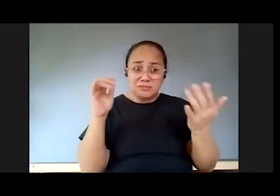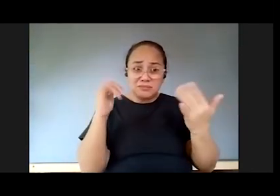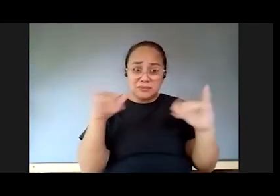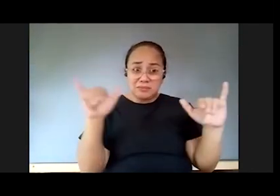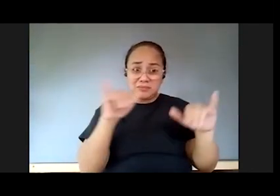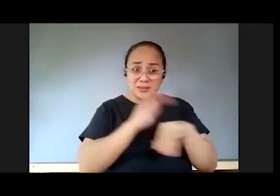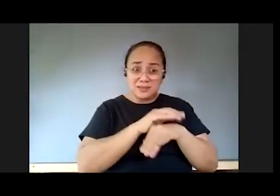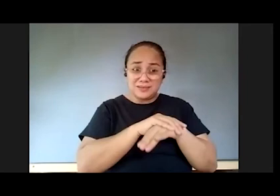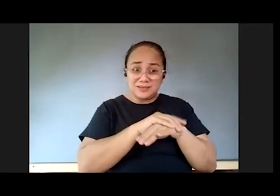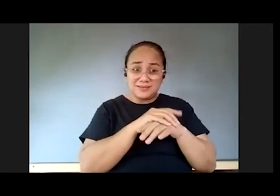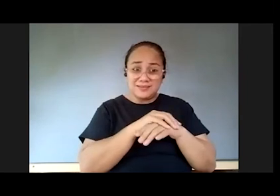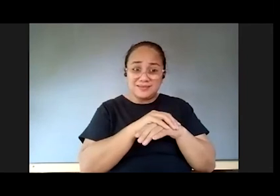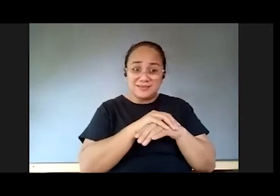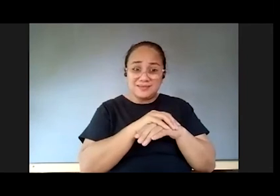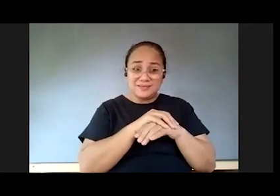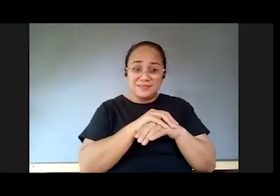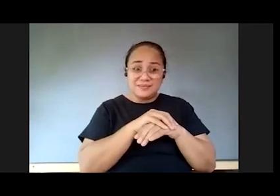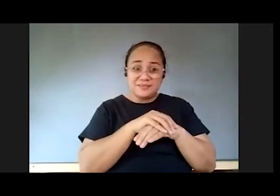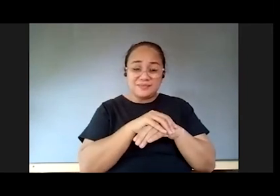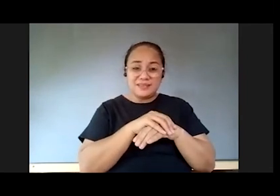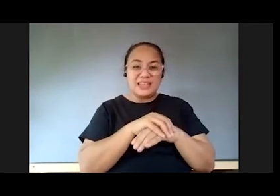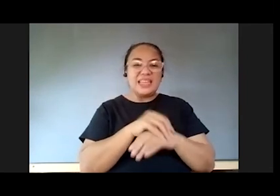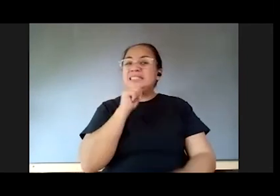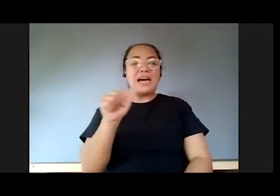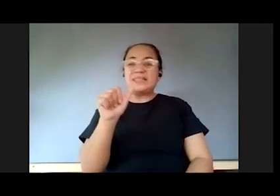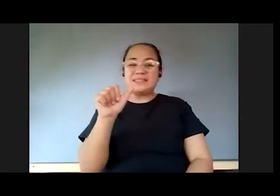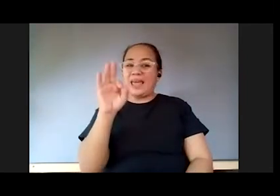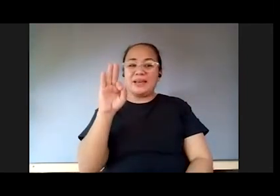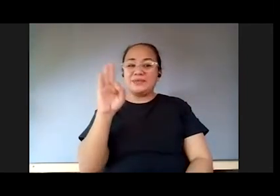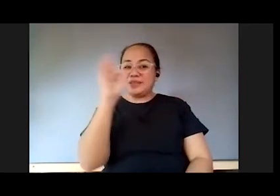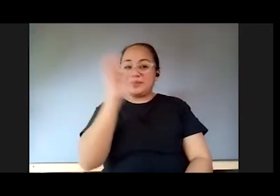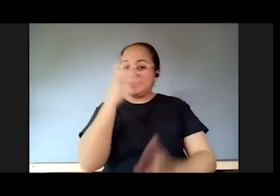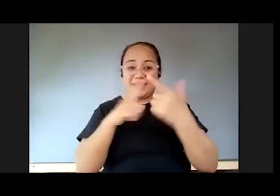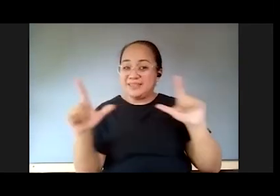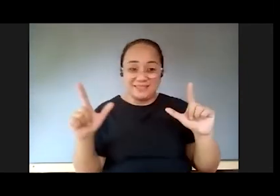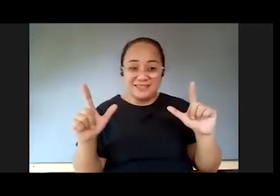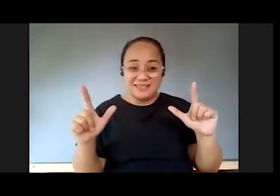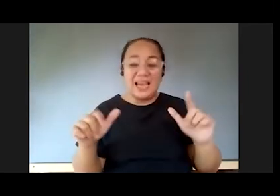Not really Filipino Sign Language. So this is why we're analyzing it this way.